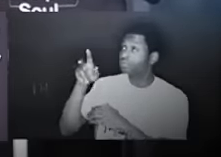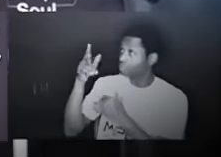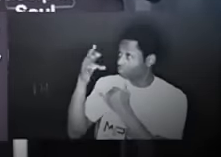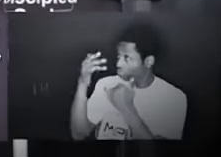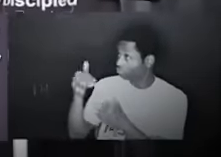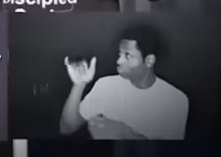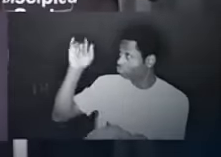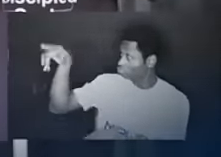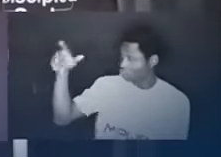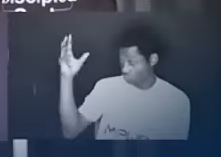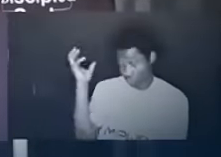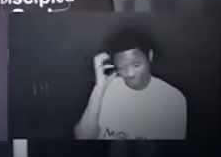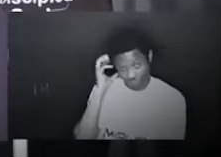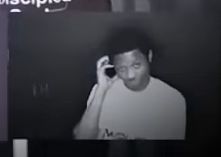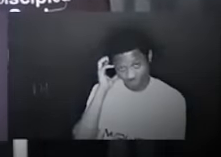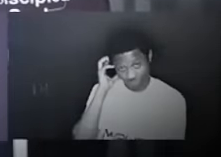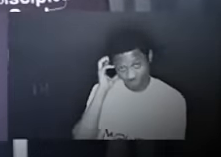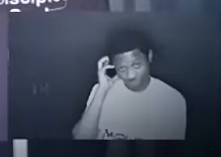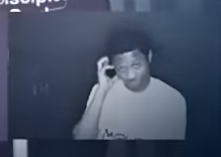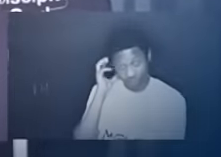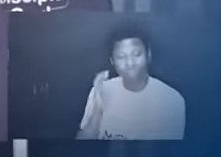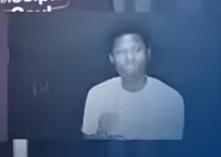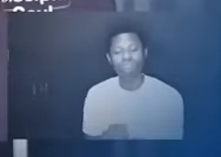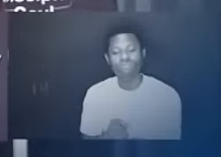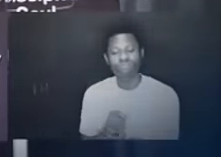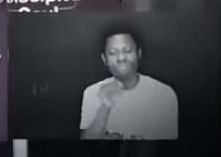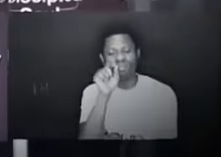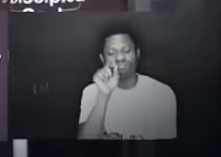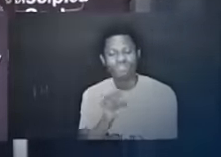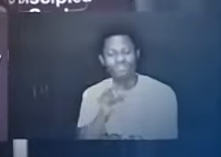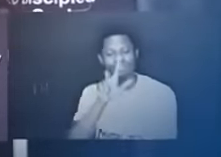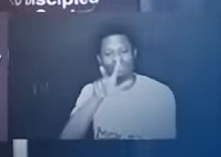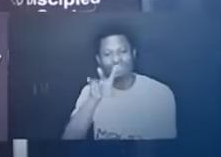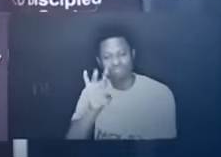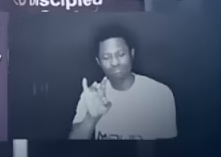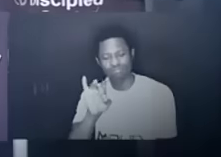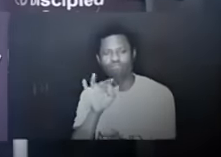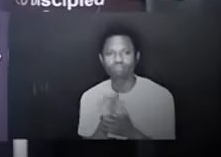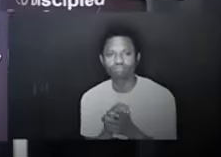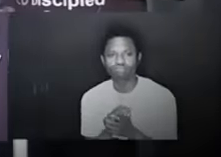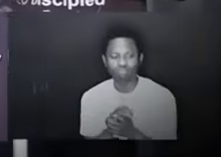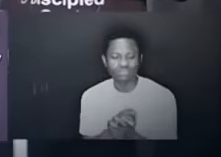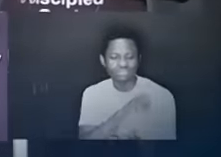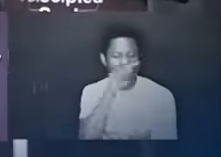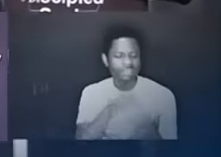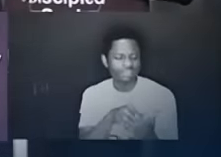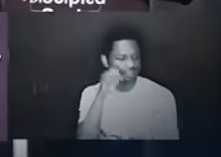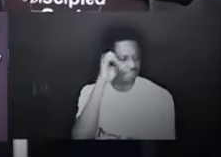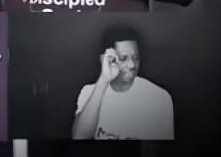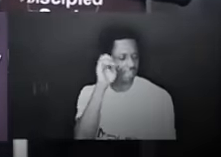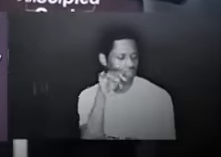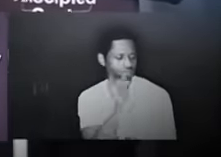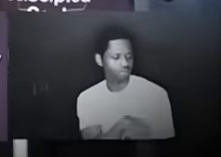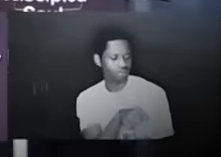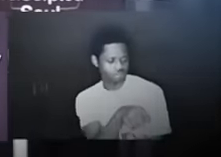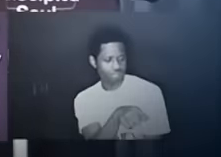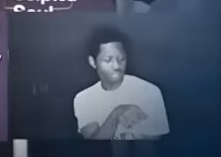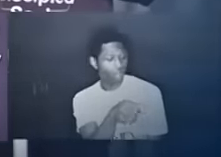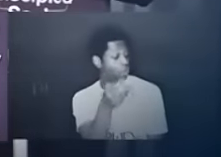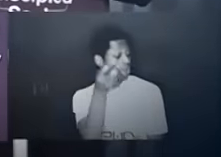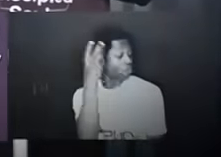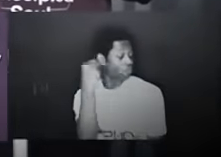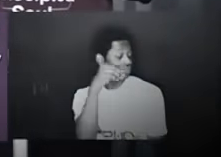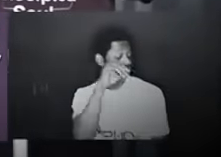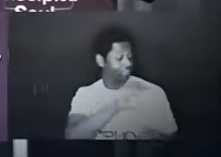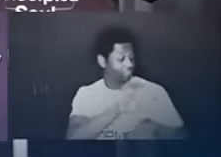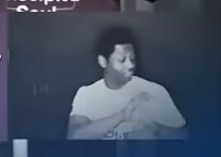Ɔno ɛna mobɛtie no. Now verse 38. Biasa nwɔtwe ne sɛ, this is he that was in the church